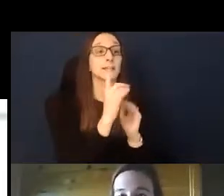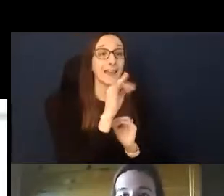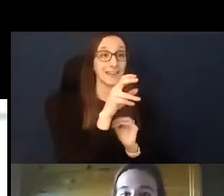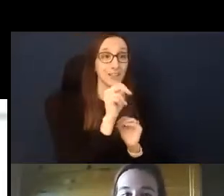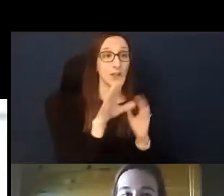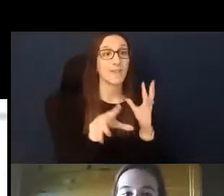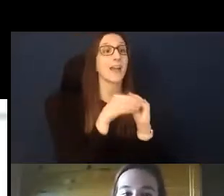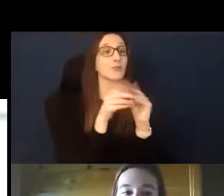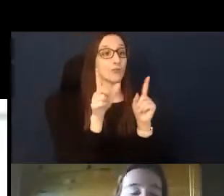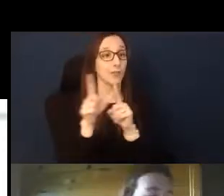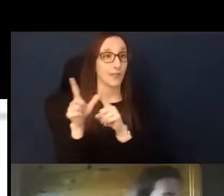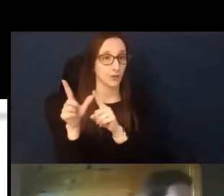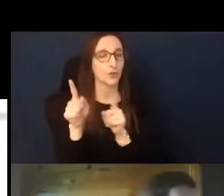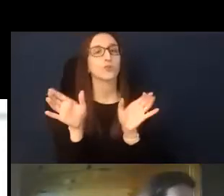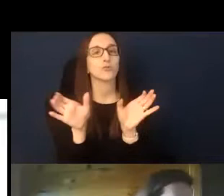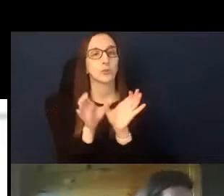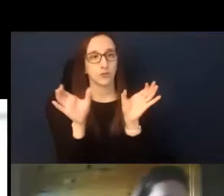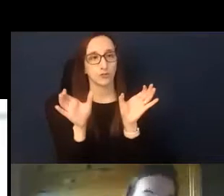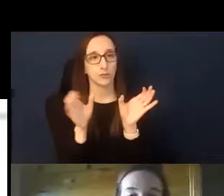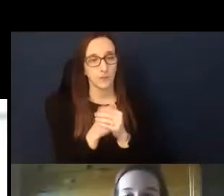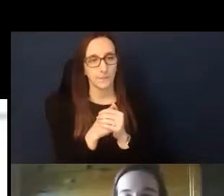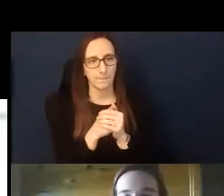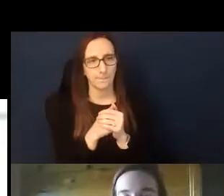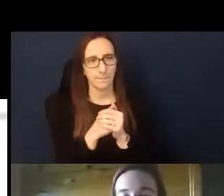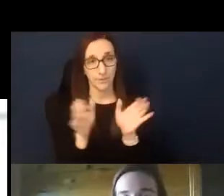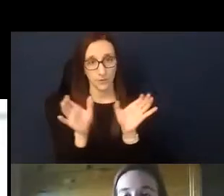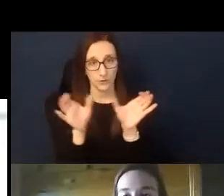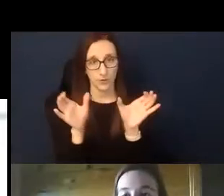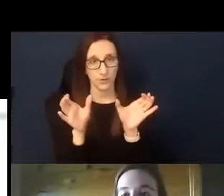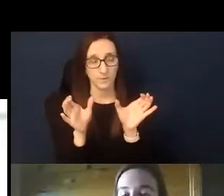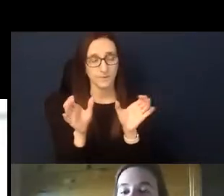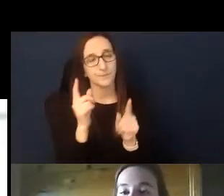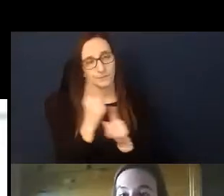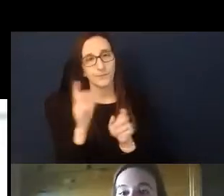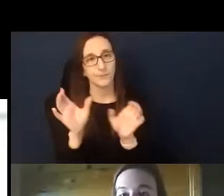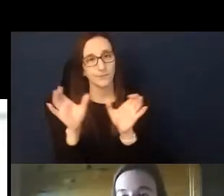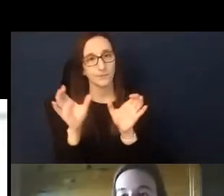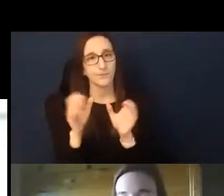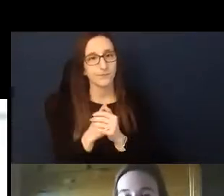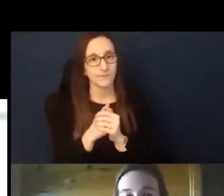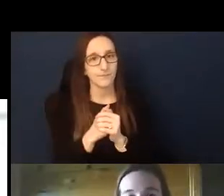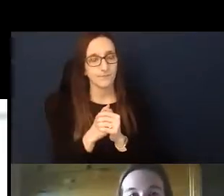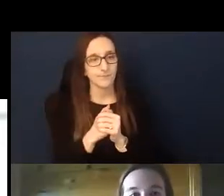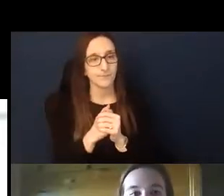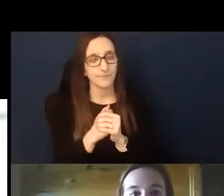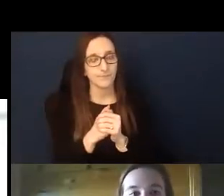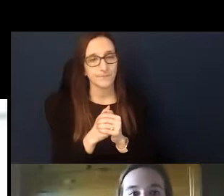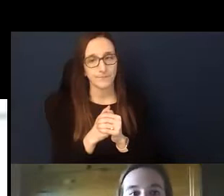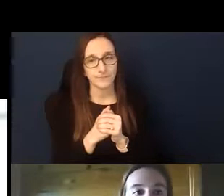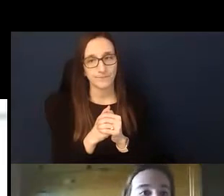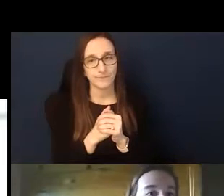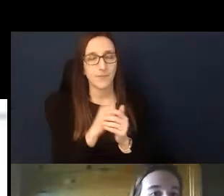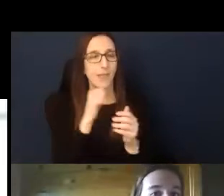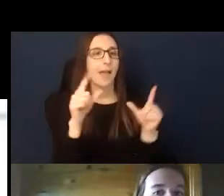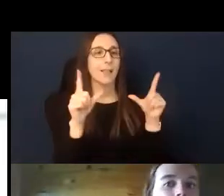letters. Right. Certified, isn't it? Is it a certification or something? Right. I'm like credentialed. Credentialed, right. So